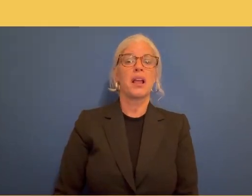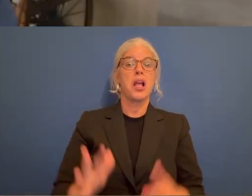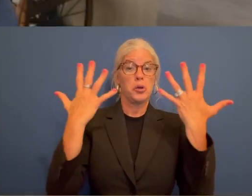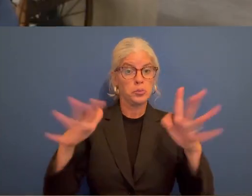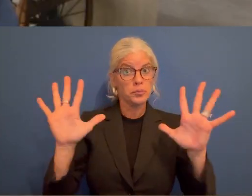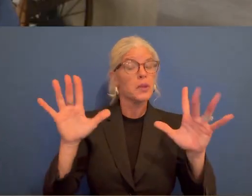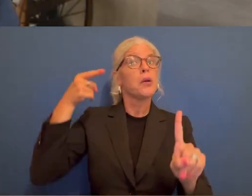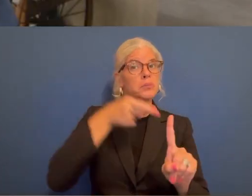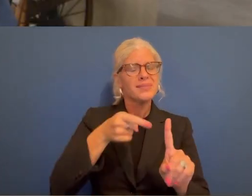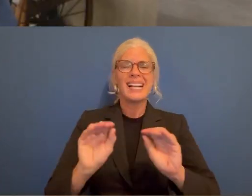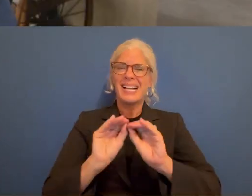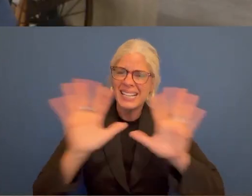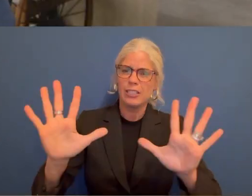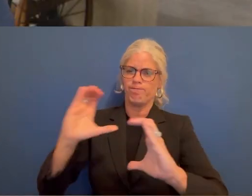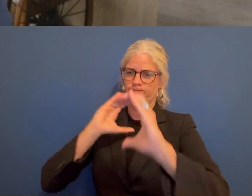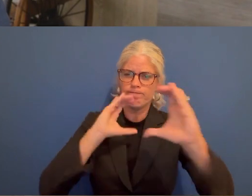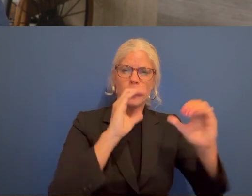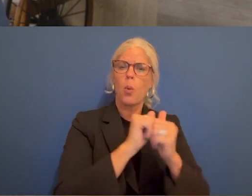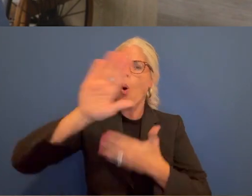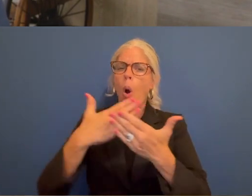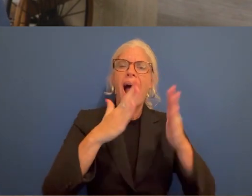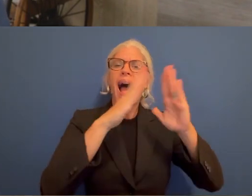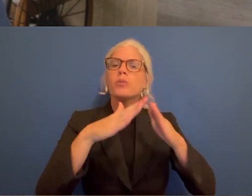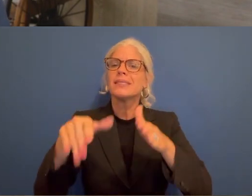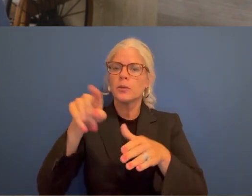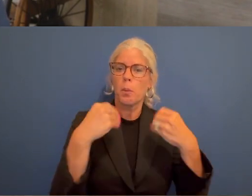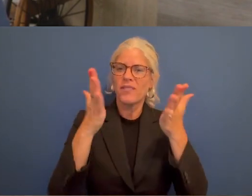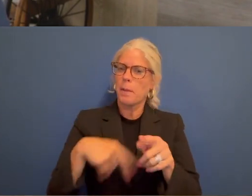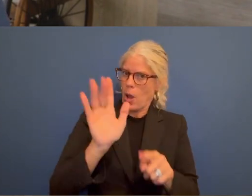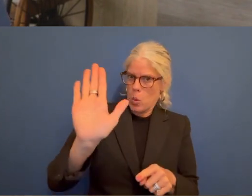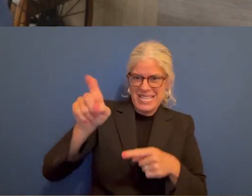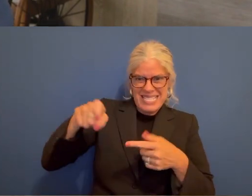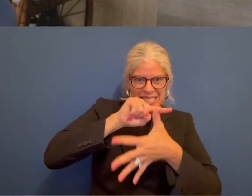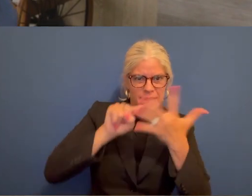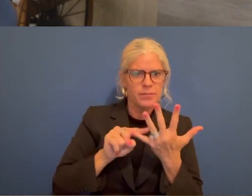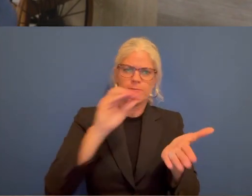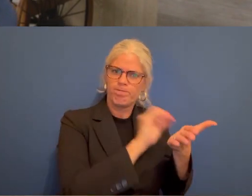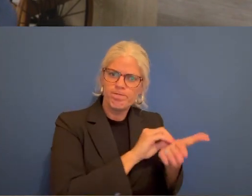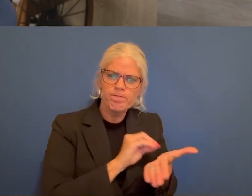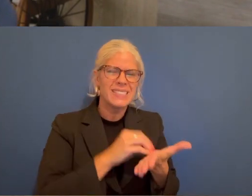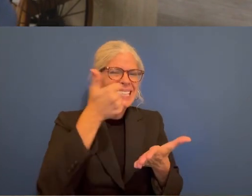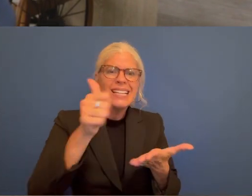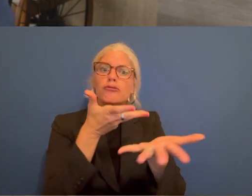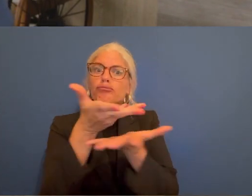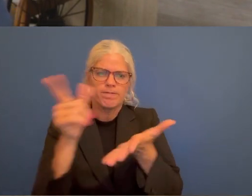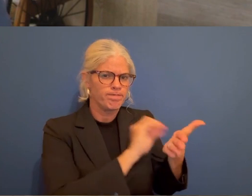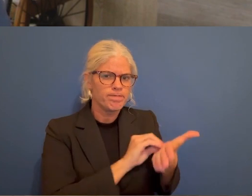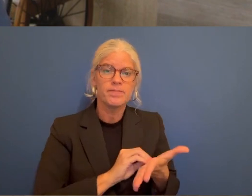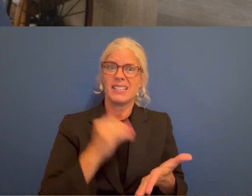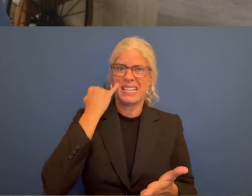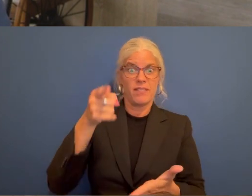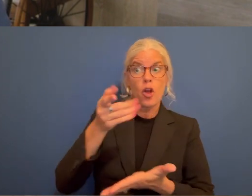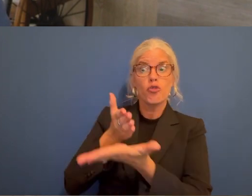done. In closing, communicate clearly with all housing providers about your needs. Document all interactions, and if your